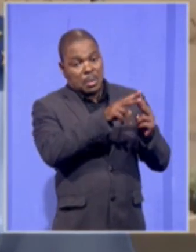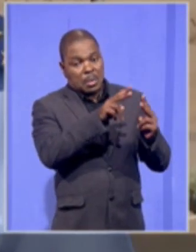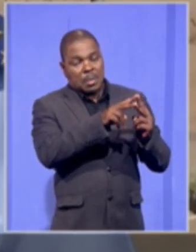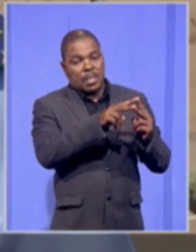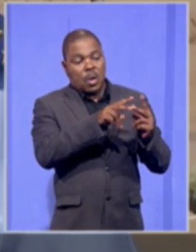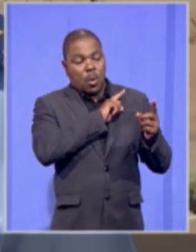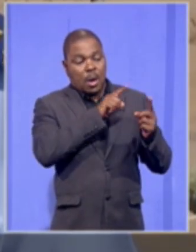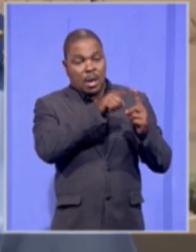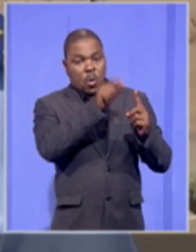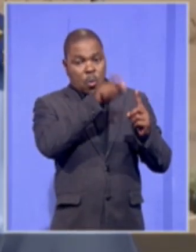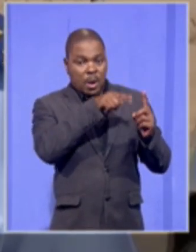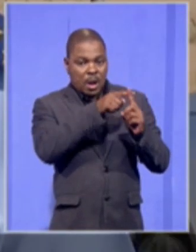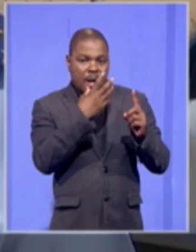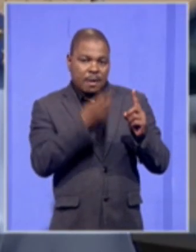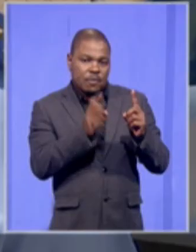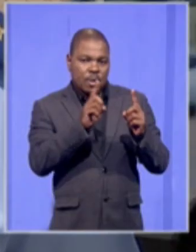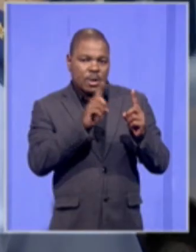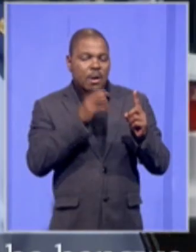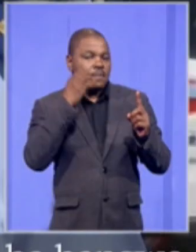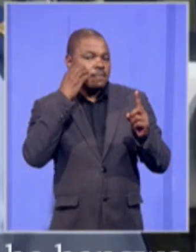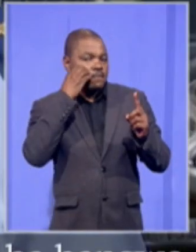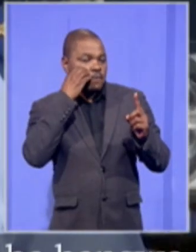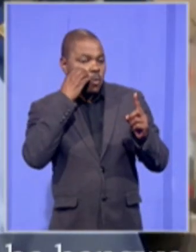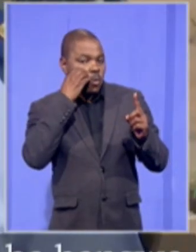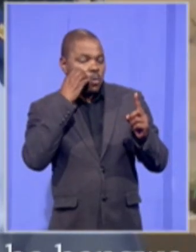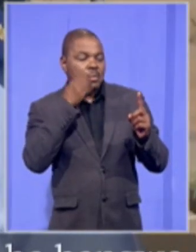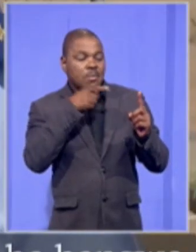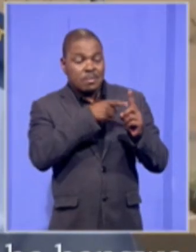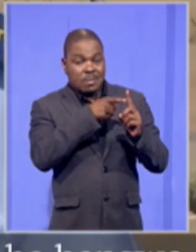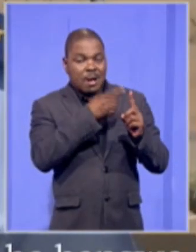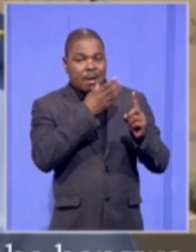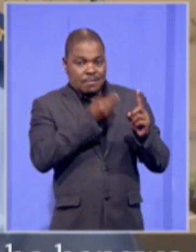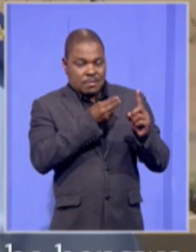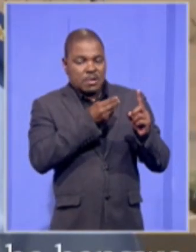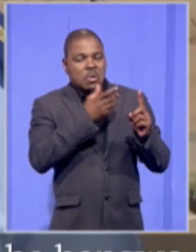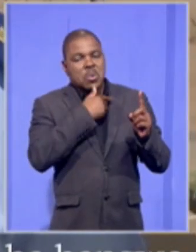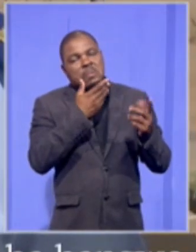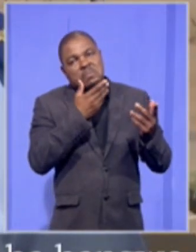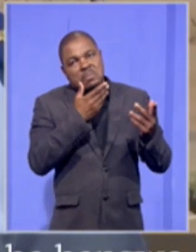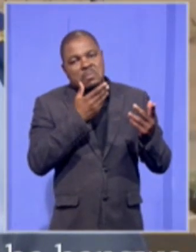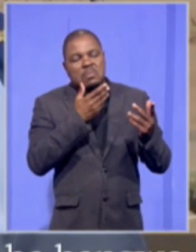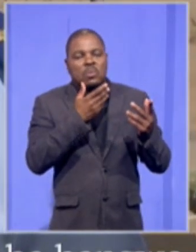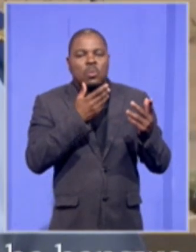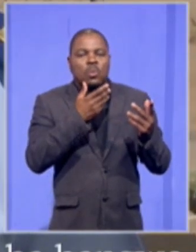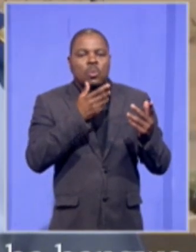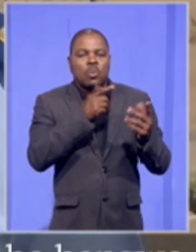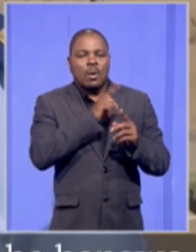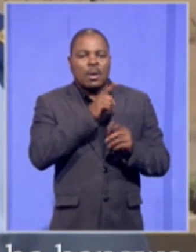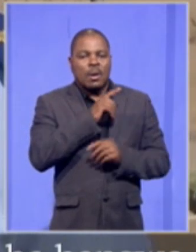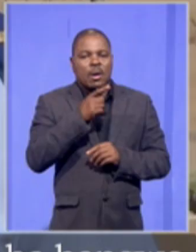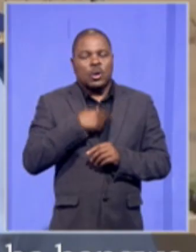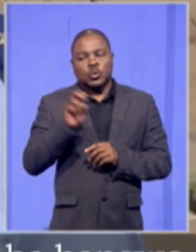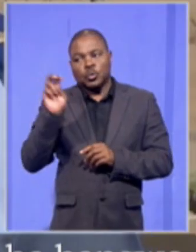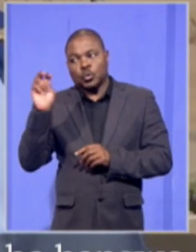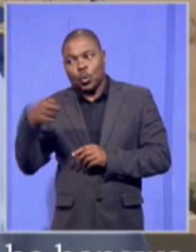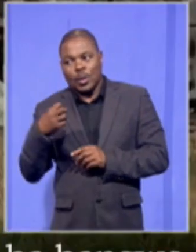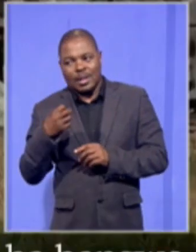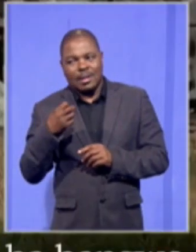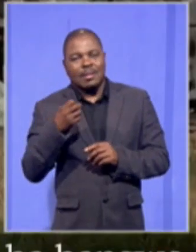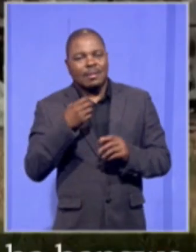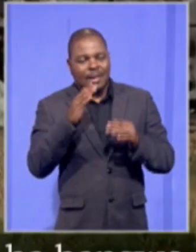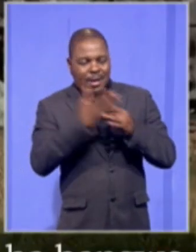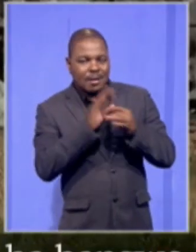was found in possession of the cell phone is gonna be that of possession of suspected stolen property,